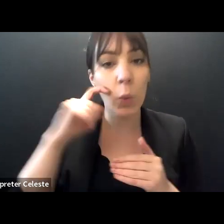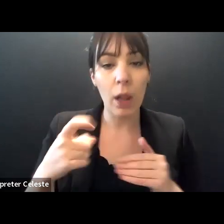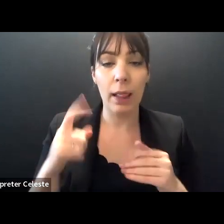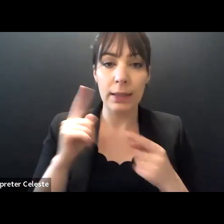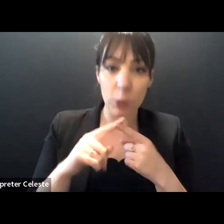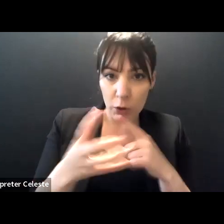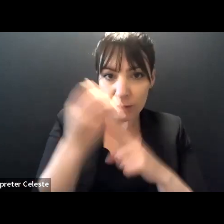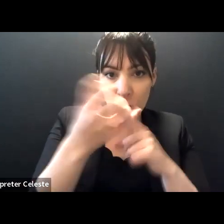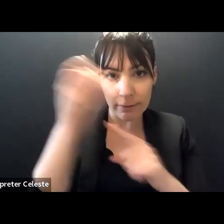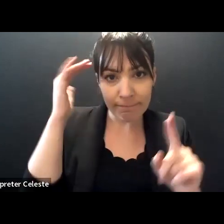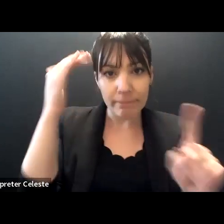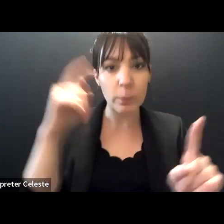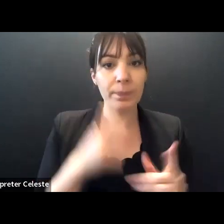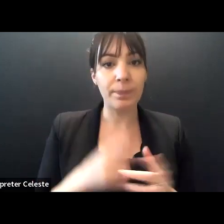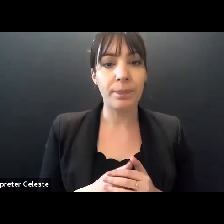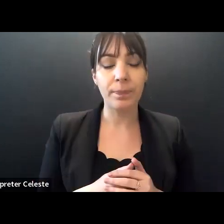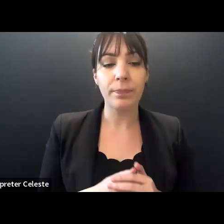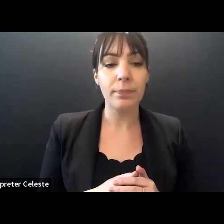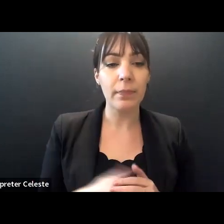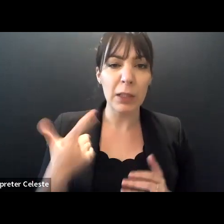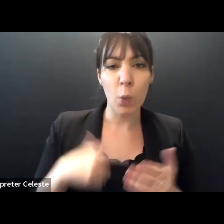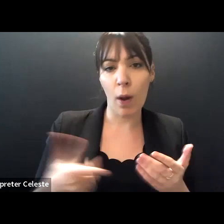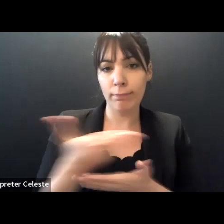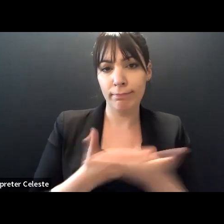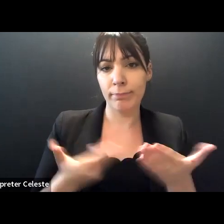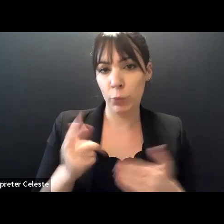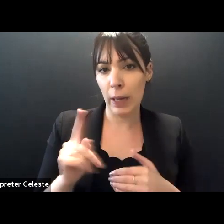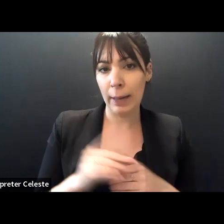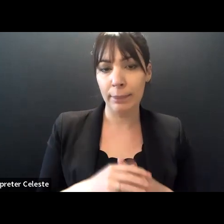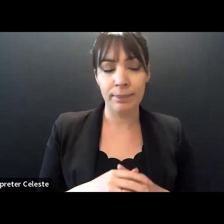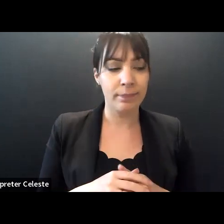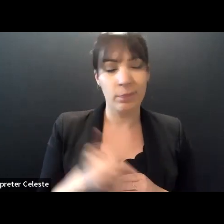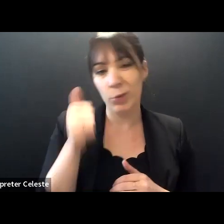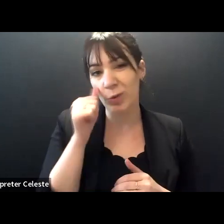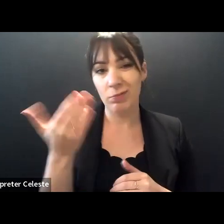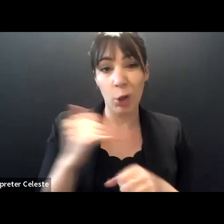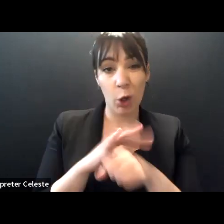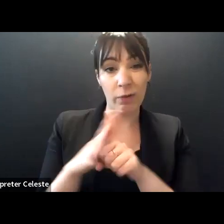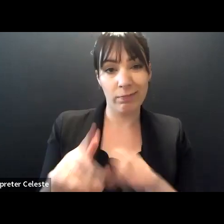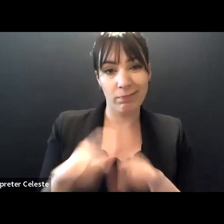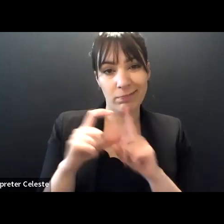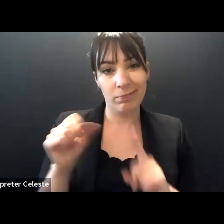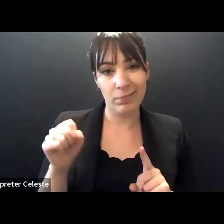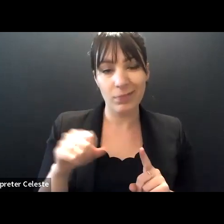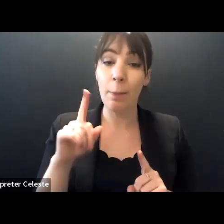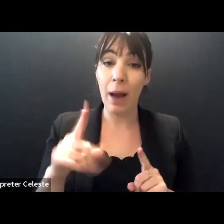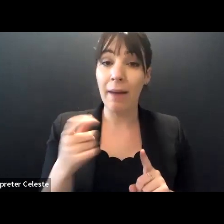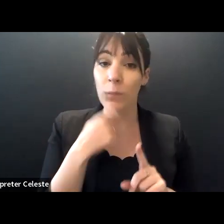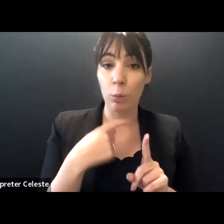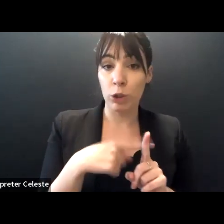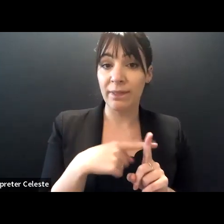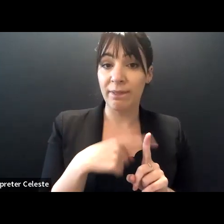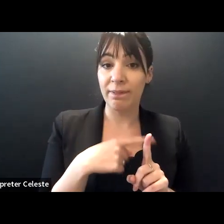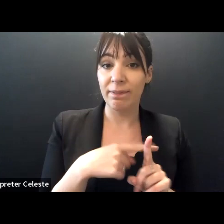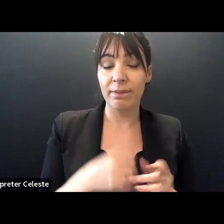about. The last year has been, you know, the COVID and the pandemic circumstances have been really tough, but there have been some positives that have come out of it.